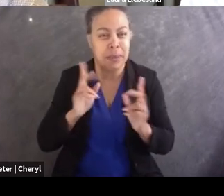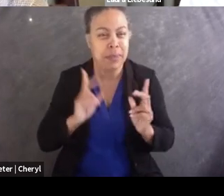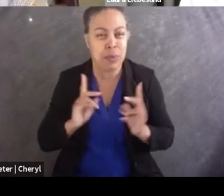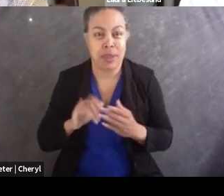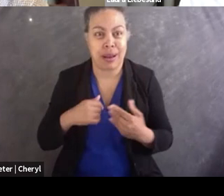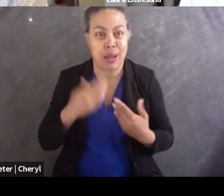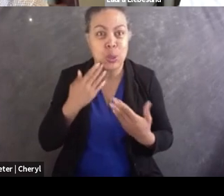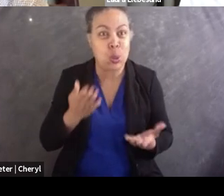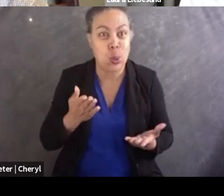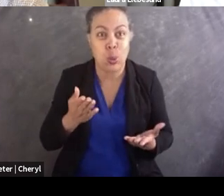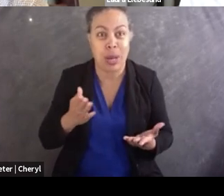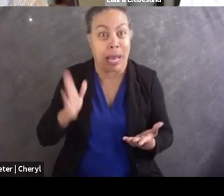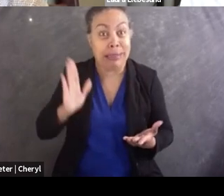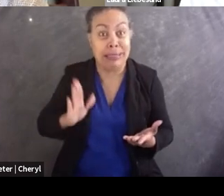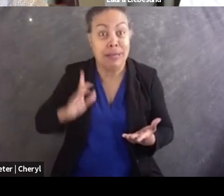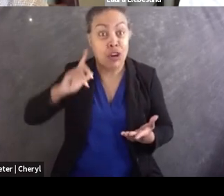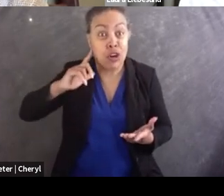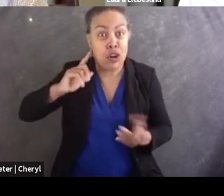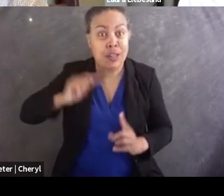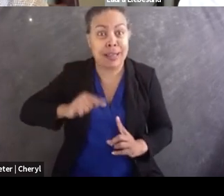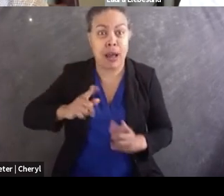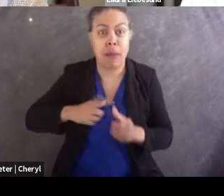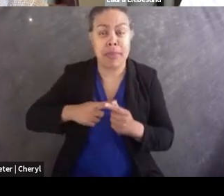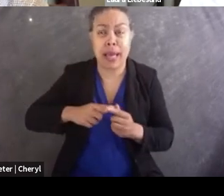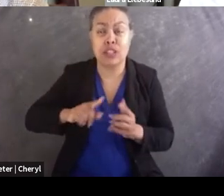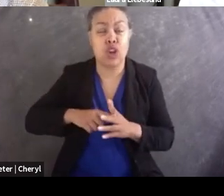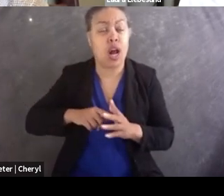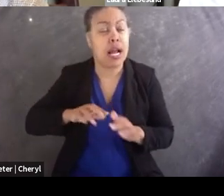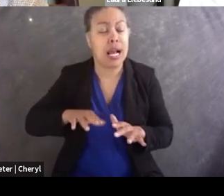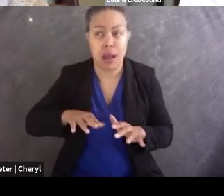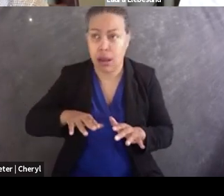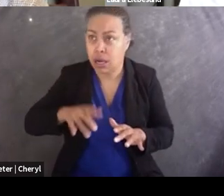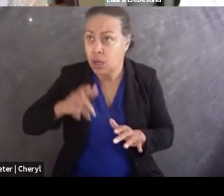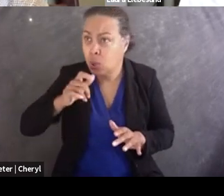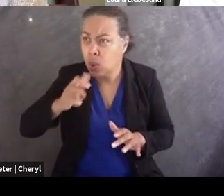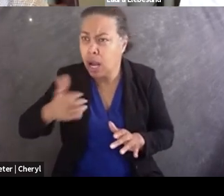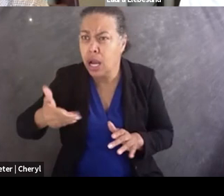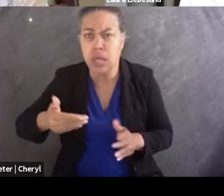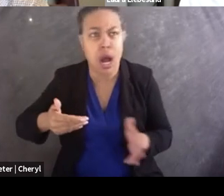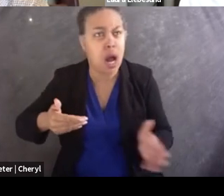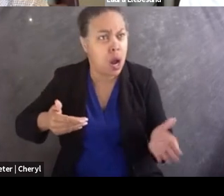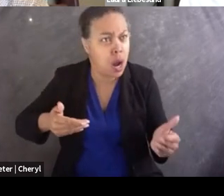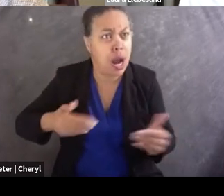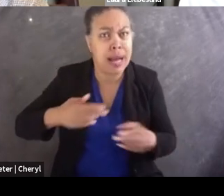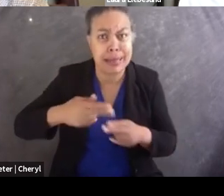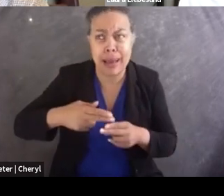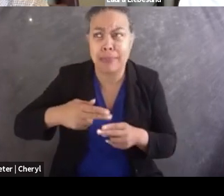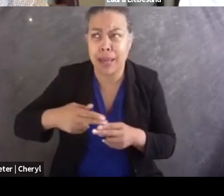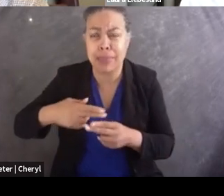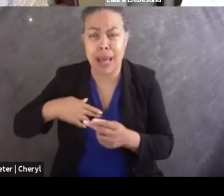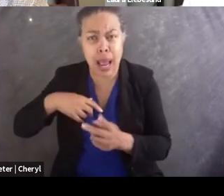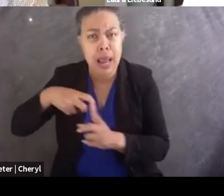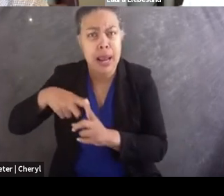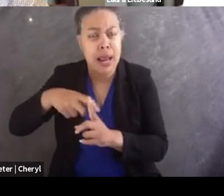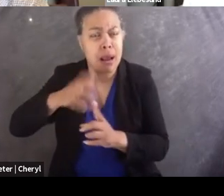hadn't identified before. When you start casting your net out and you know, getting leads from folks in the community, once